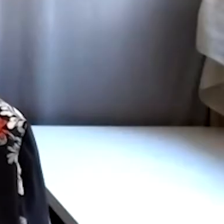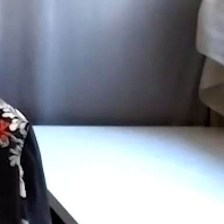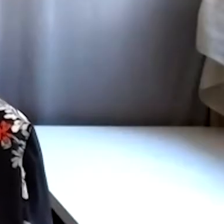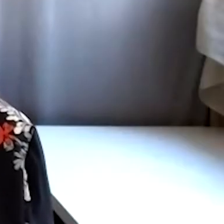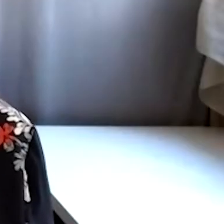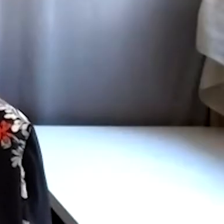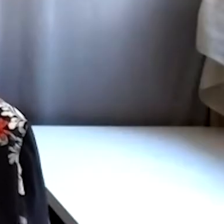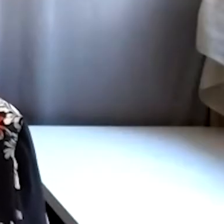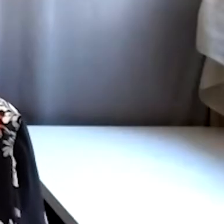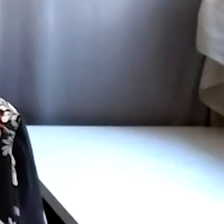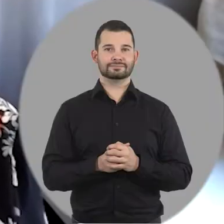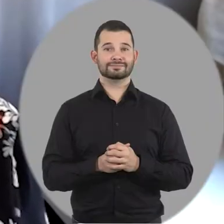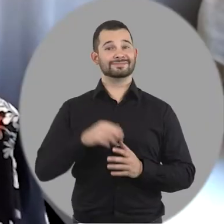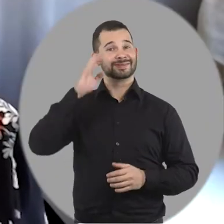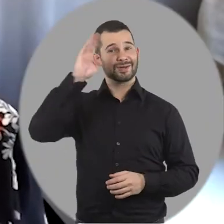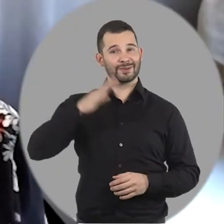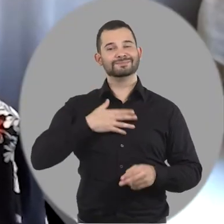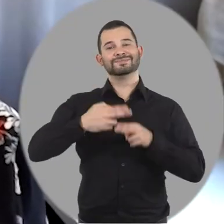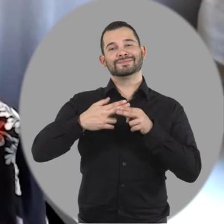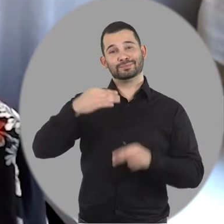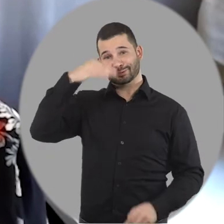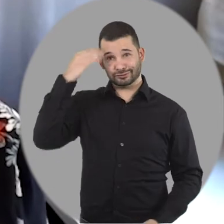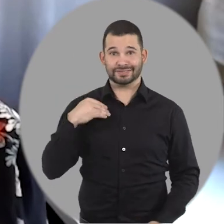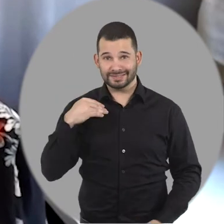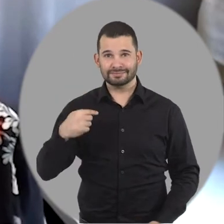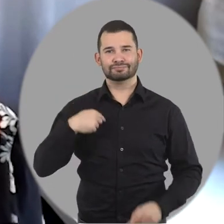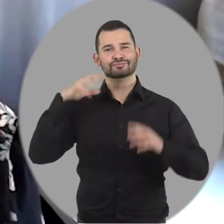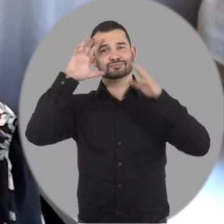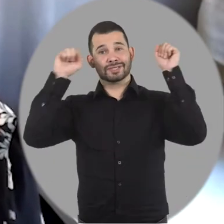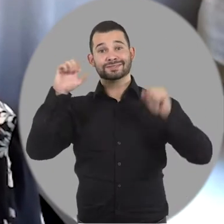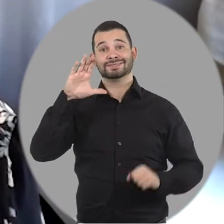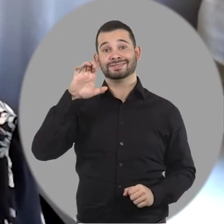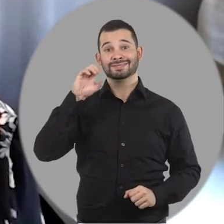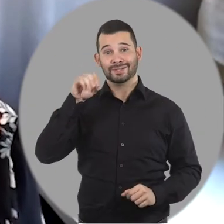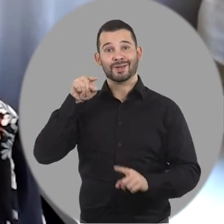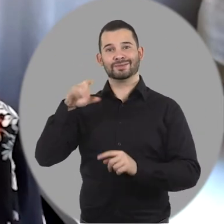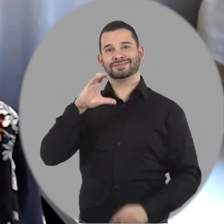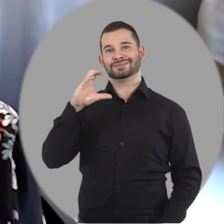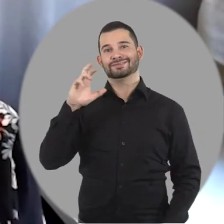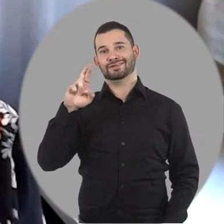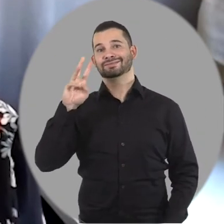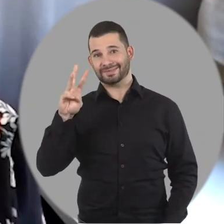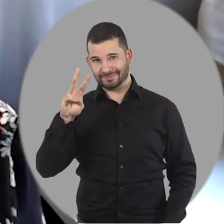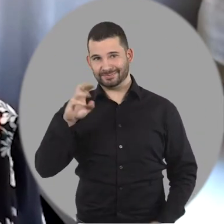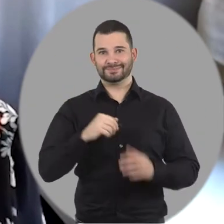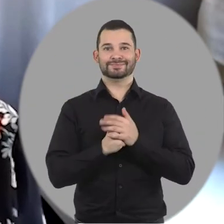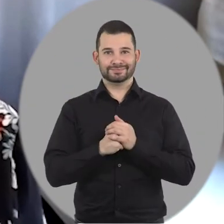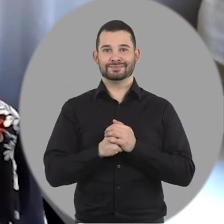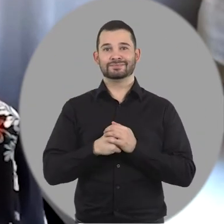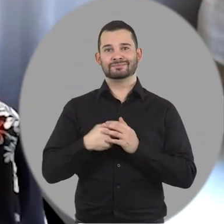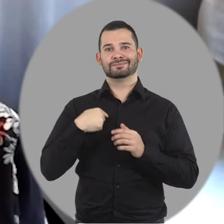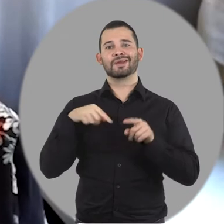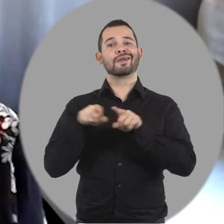Hello, my name is Maureen Haan. I'm the president and CEO of the Canadian Council on Rehabilitation and Work. I'm also a steering committee member for